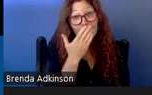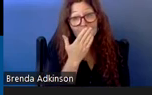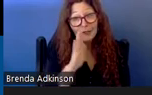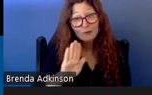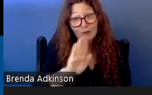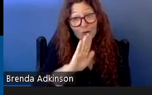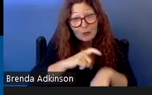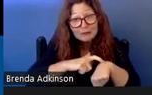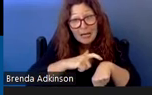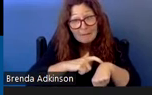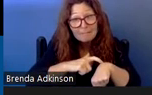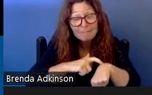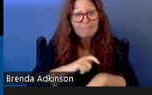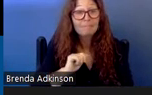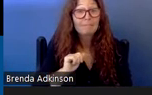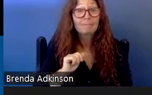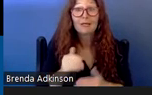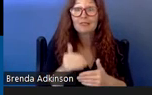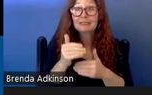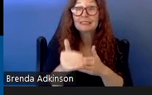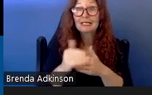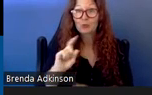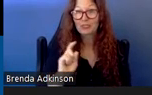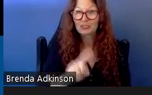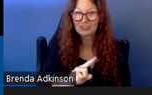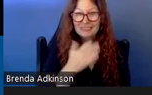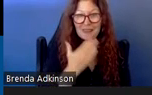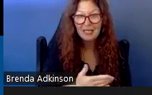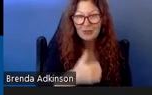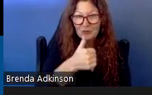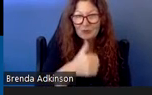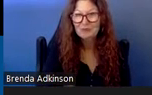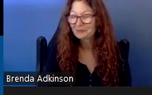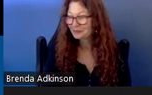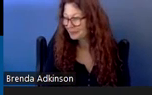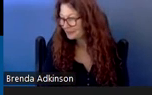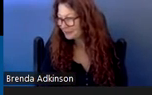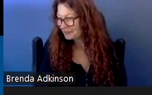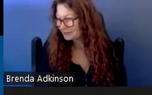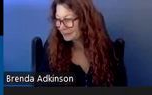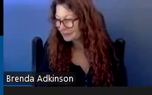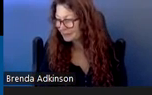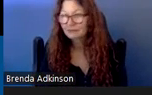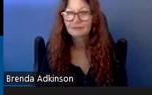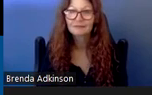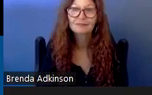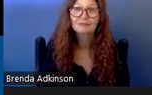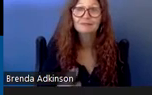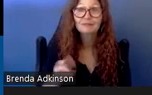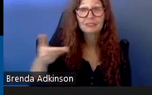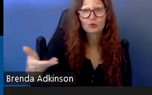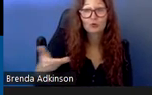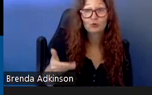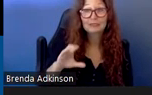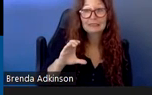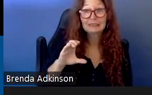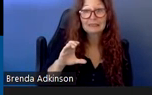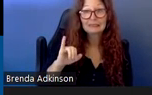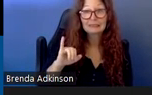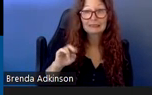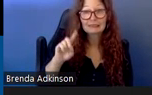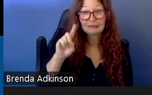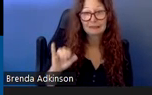time, and we will move on to our next question. Thanks again. And I'd like to introduce Cindy Atkins,